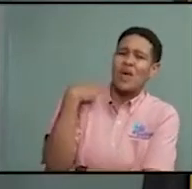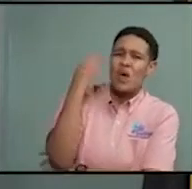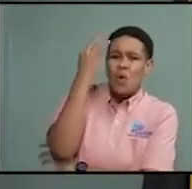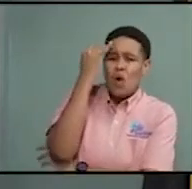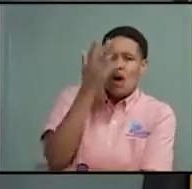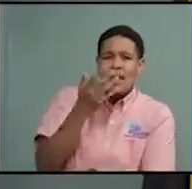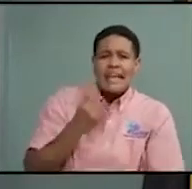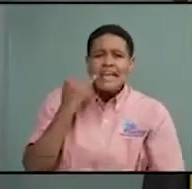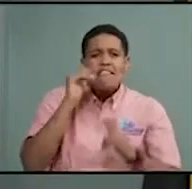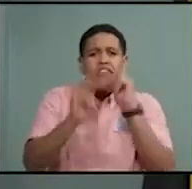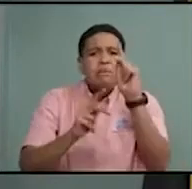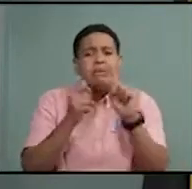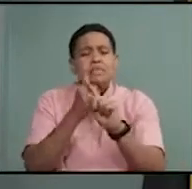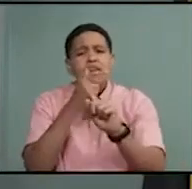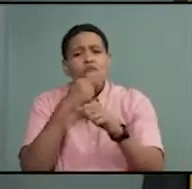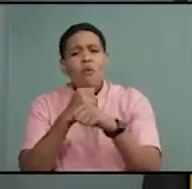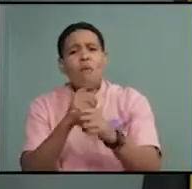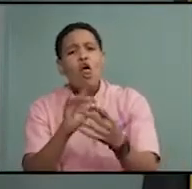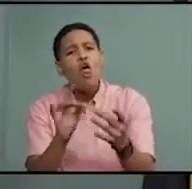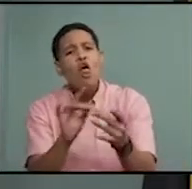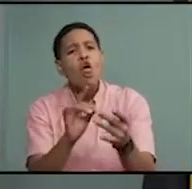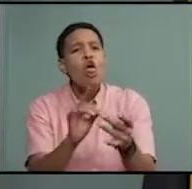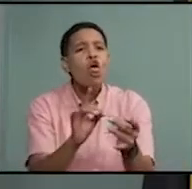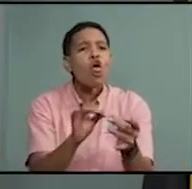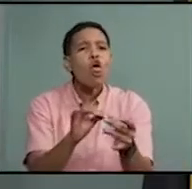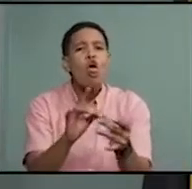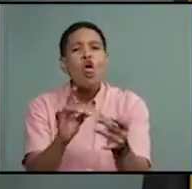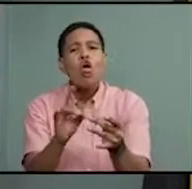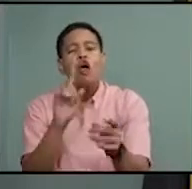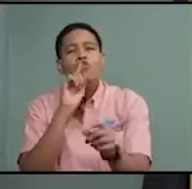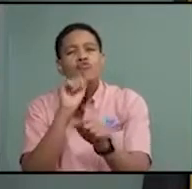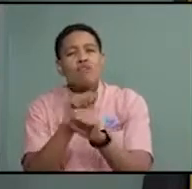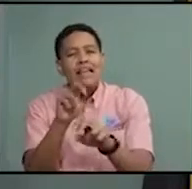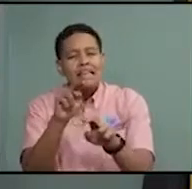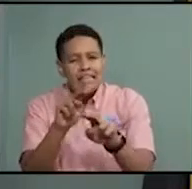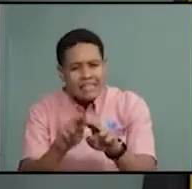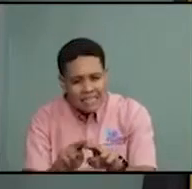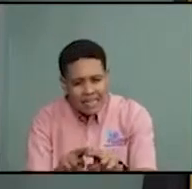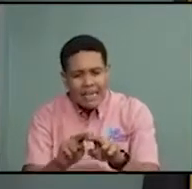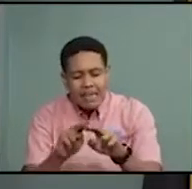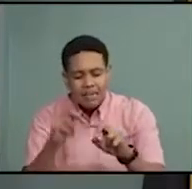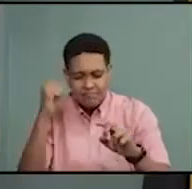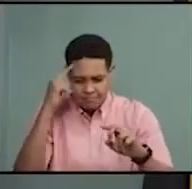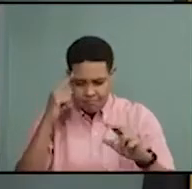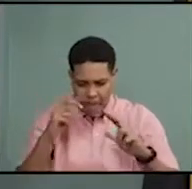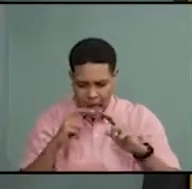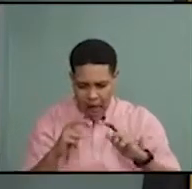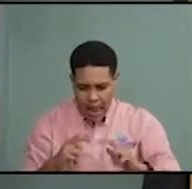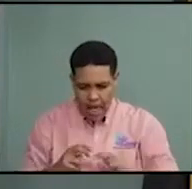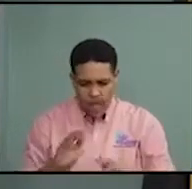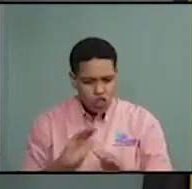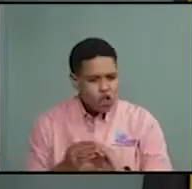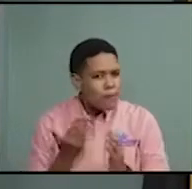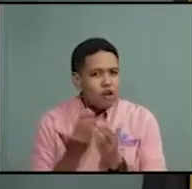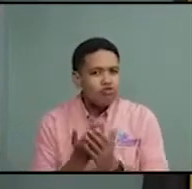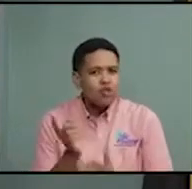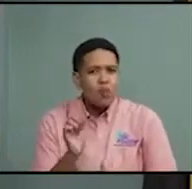if the people who are making the commentary really sit and analyze where we are.